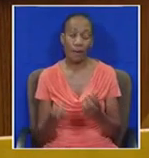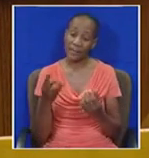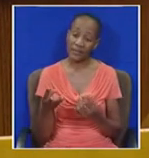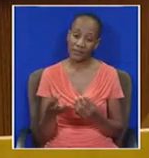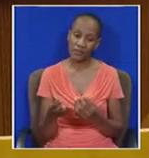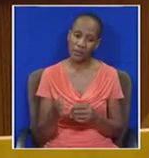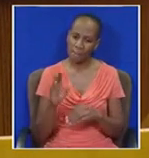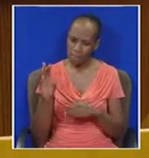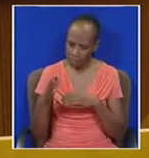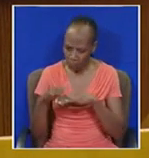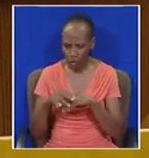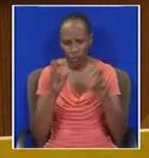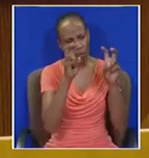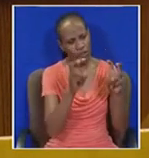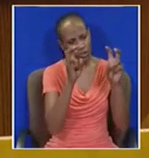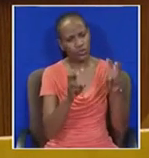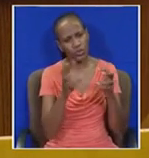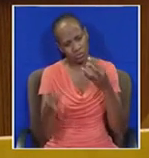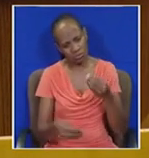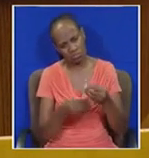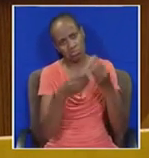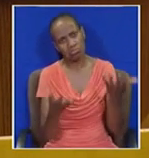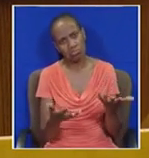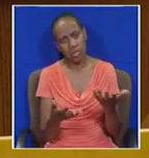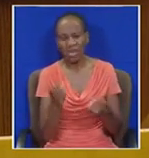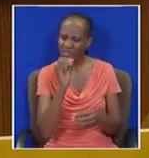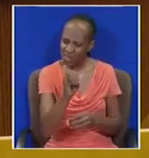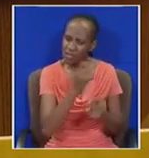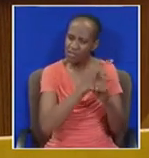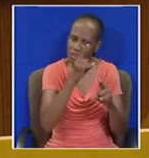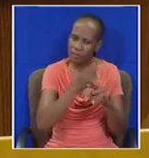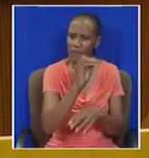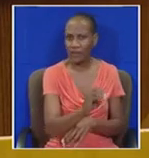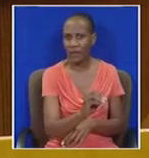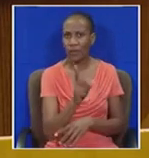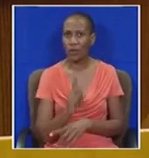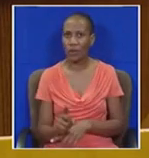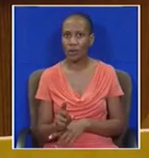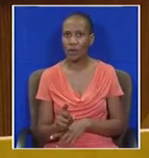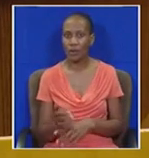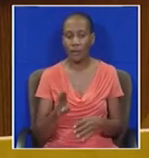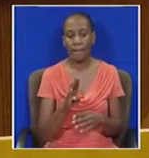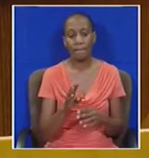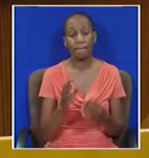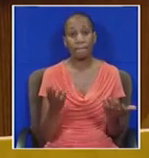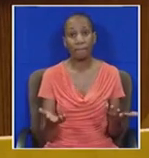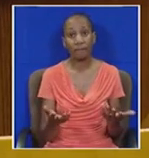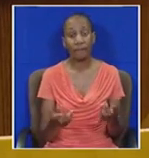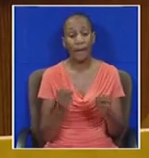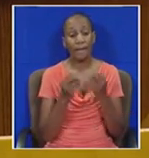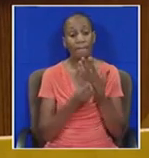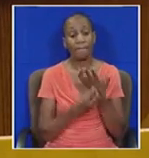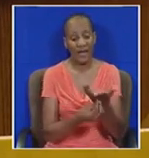that have beset us. But yes, there have been successes. The bus recapitalisation scheme and the